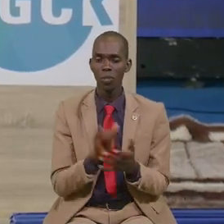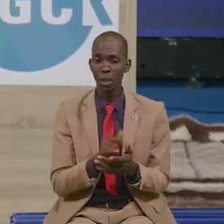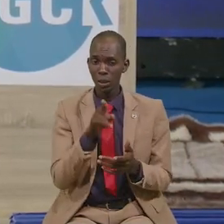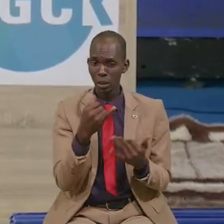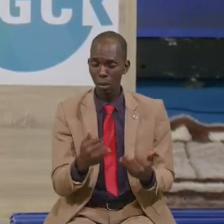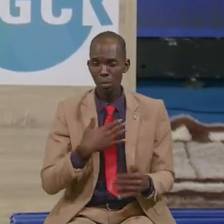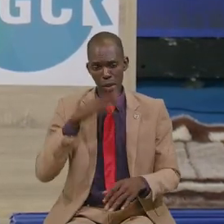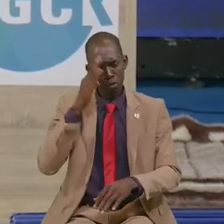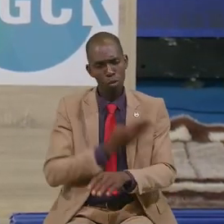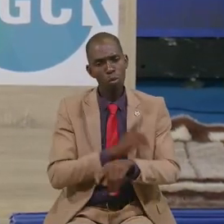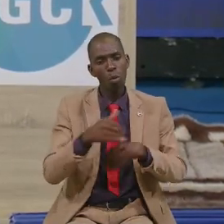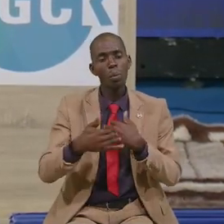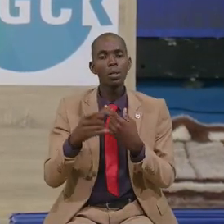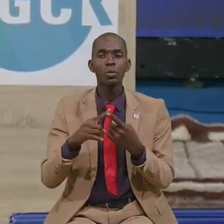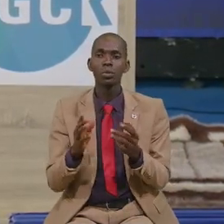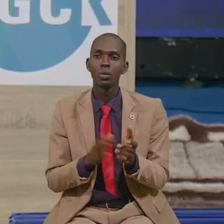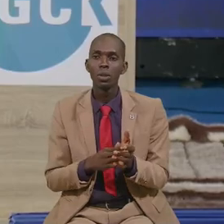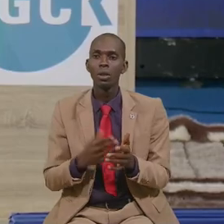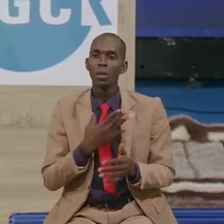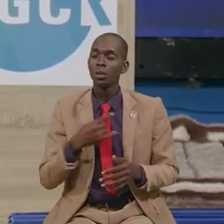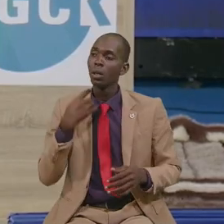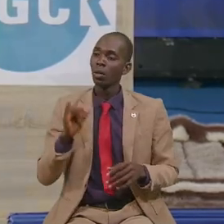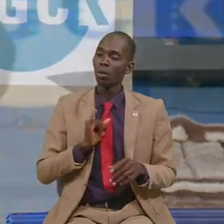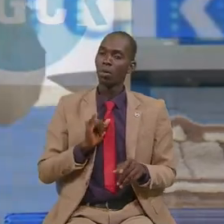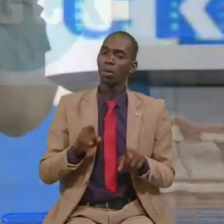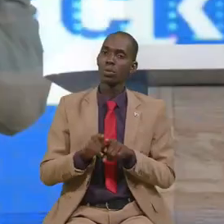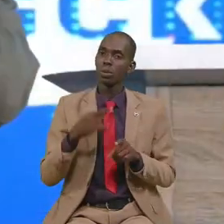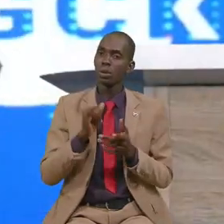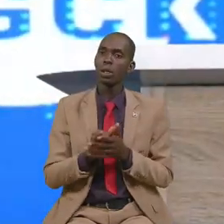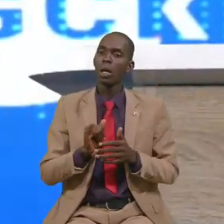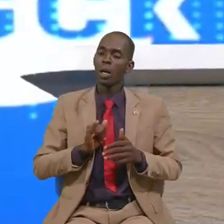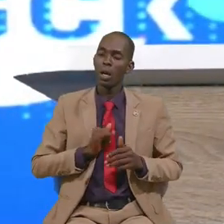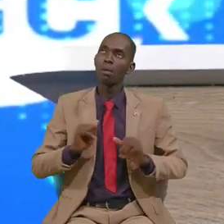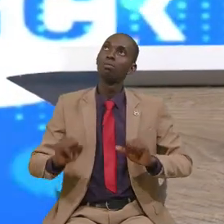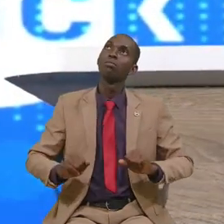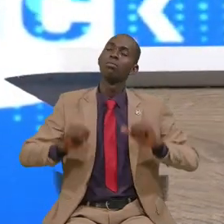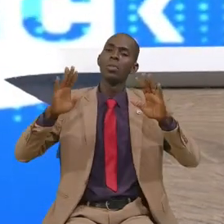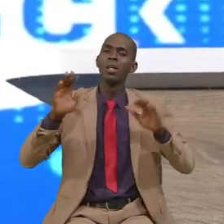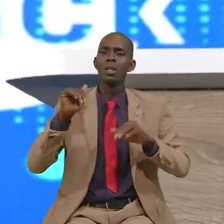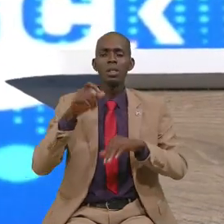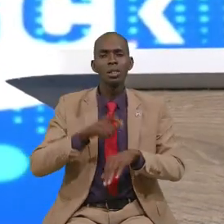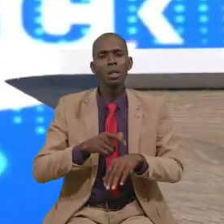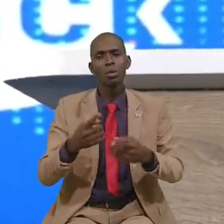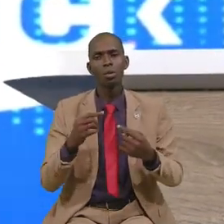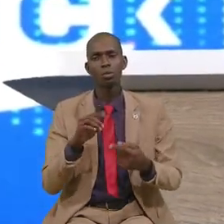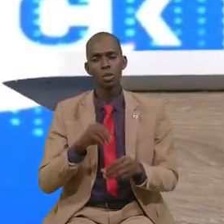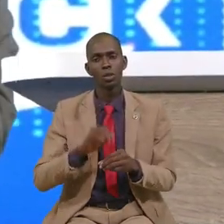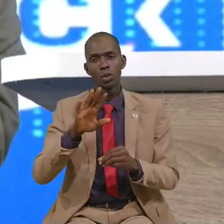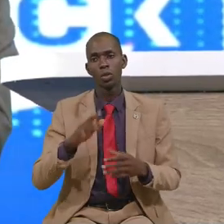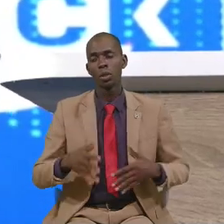school. And I said, I surrender. A time comes in your life when